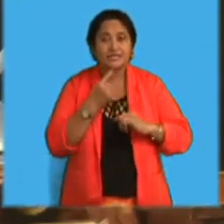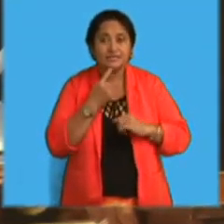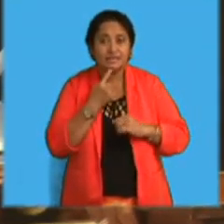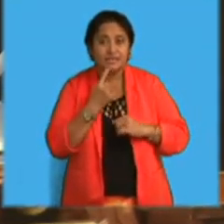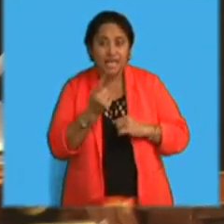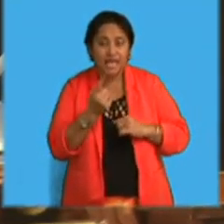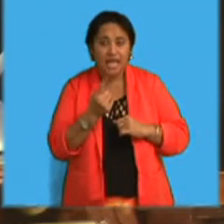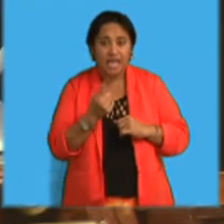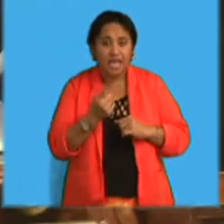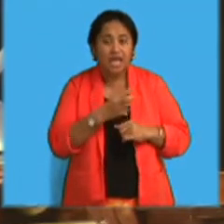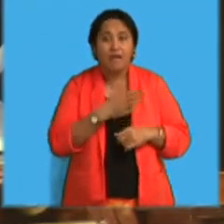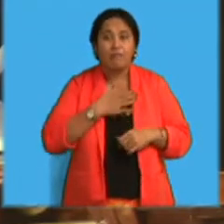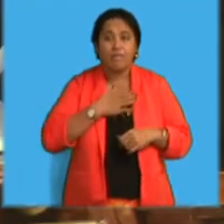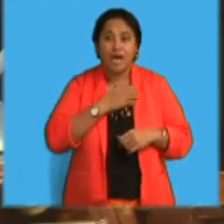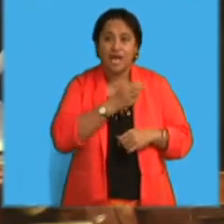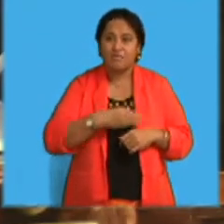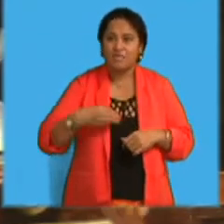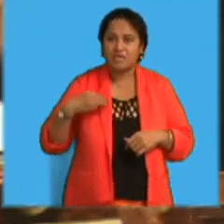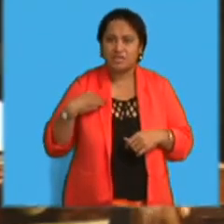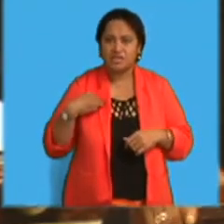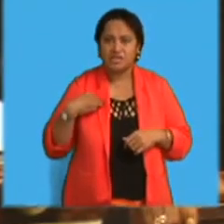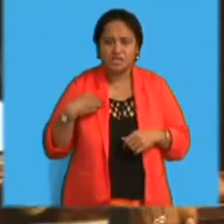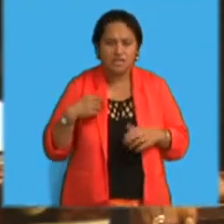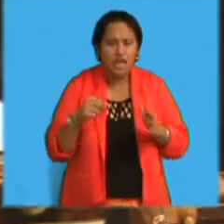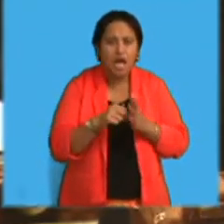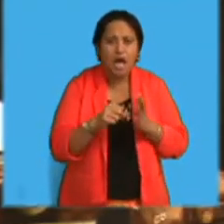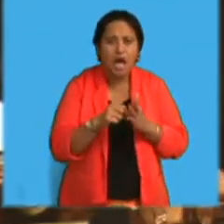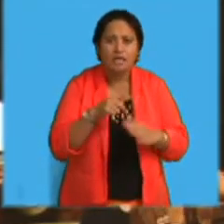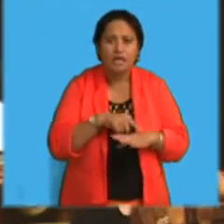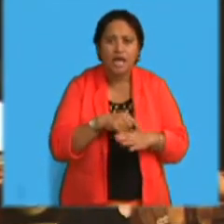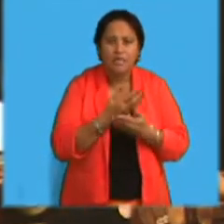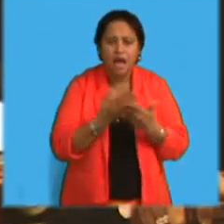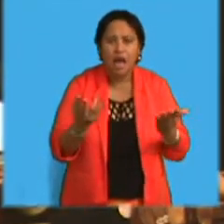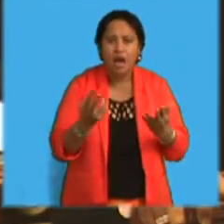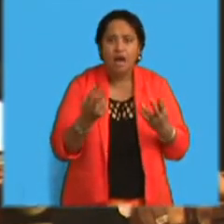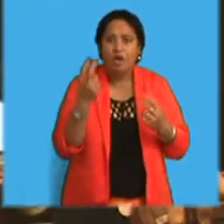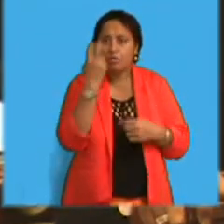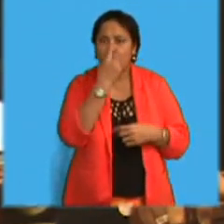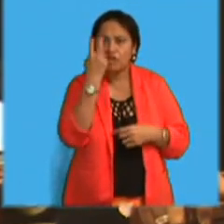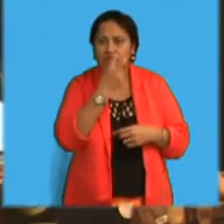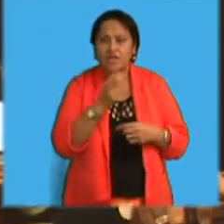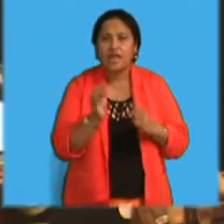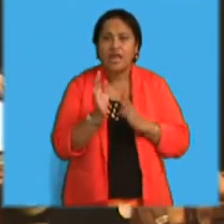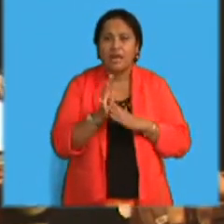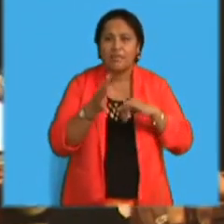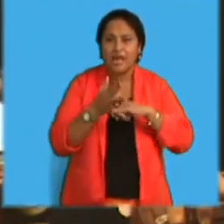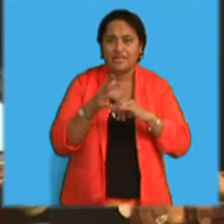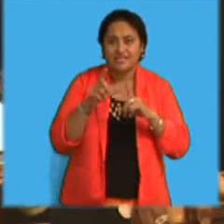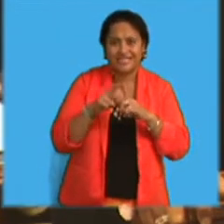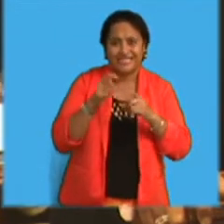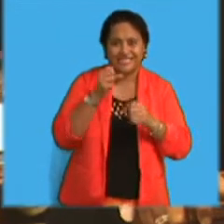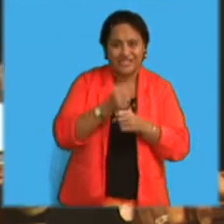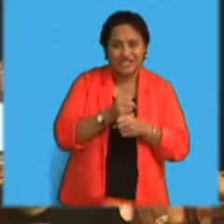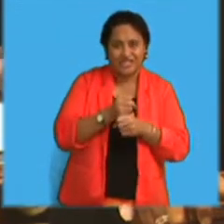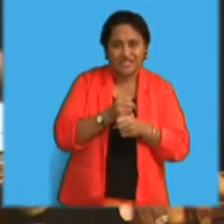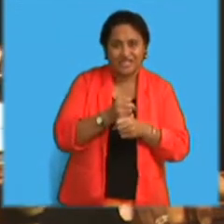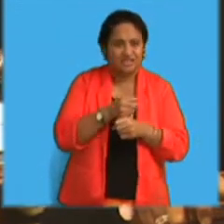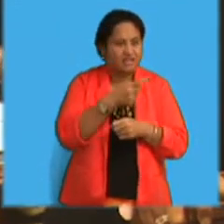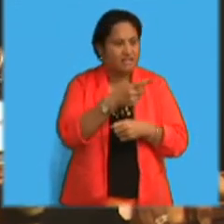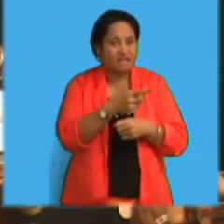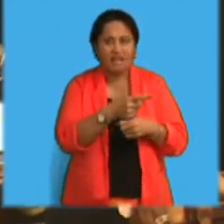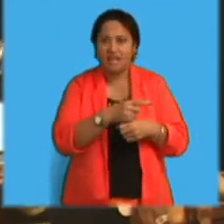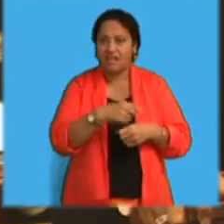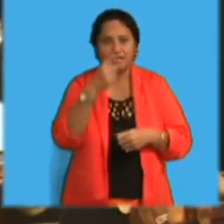was having difficulty in monitoring the MSBG. Madam Speaker, this is an